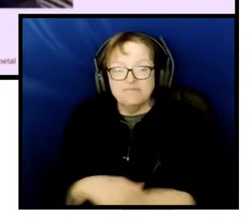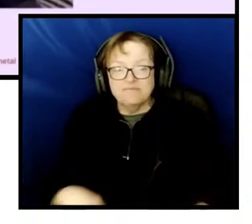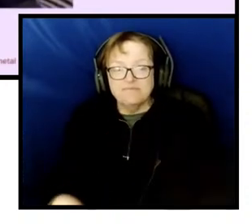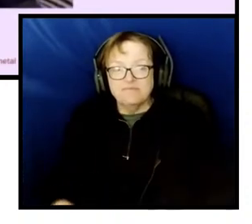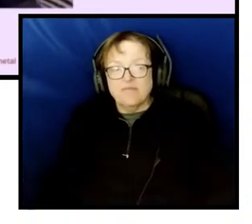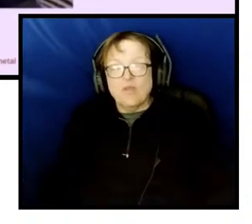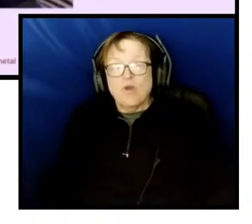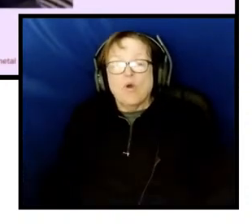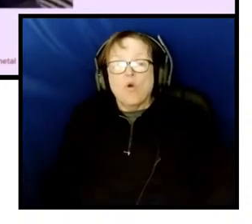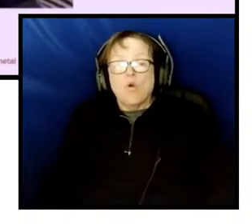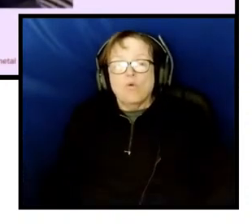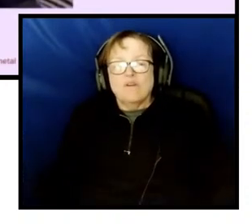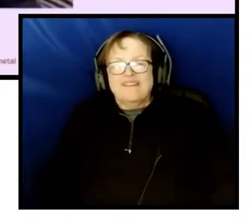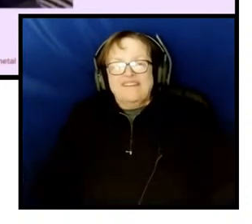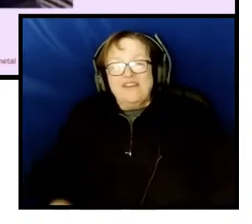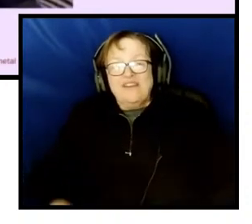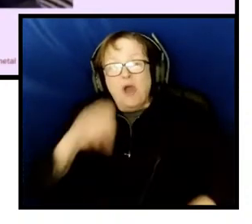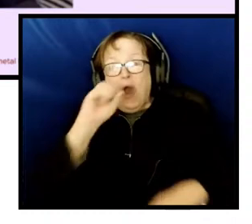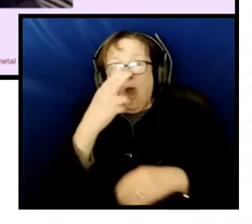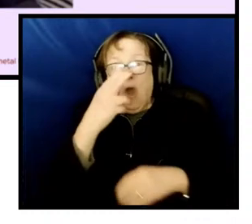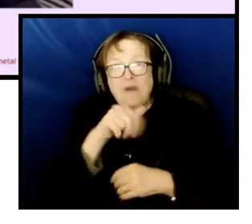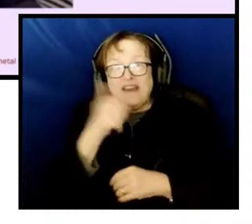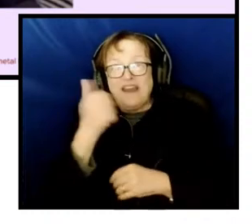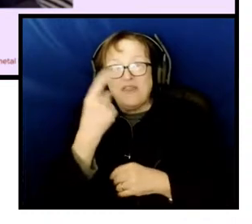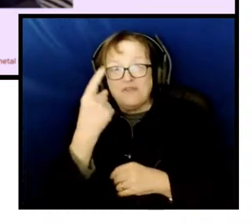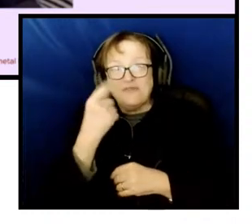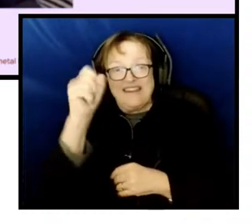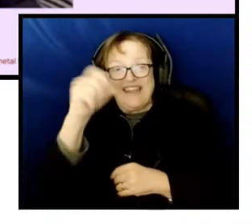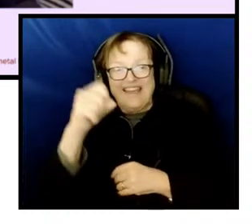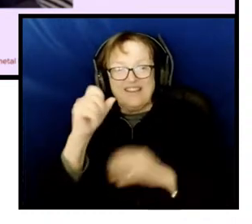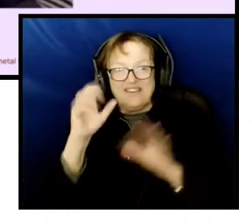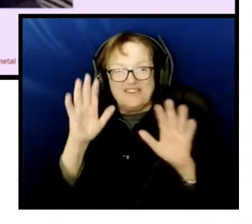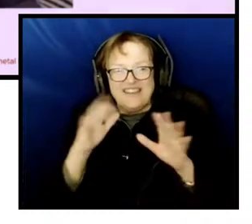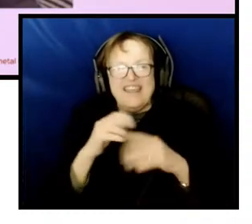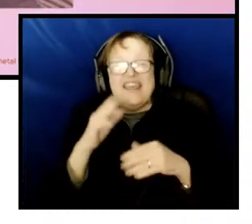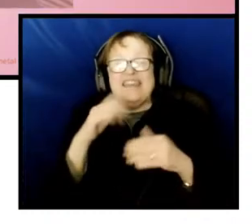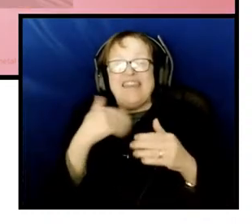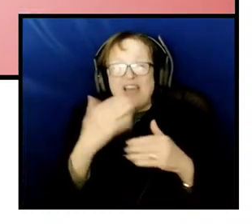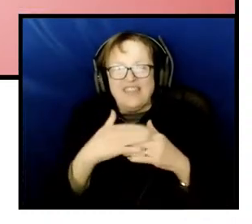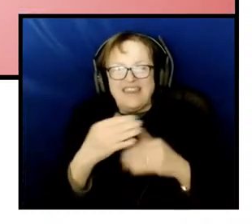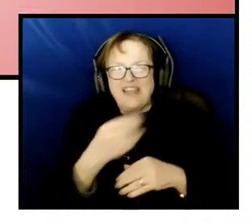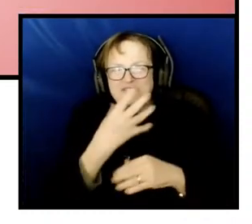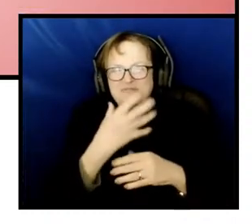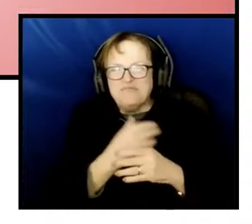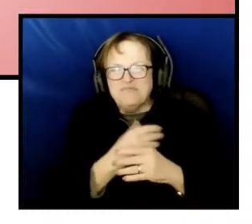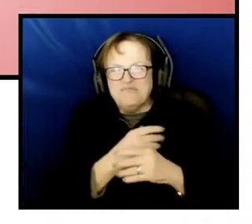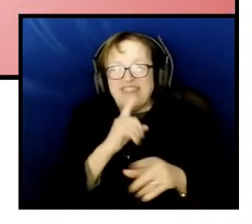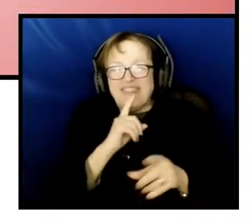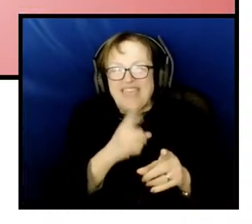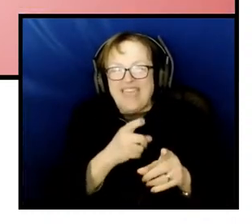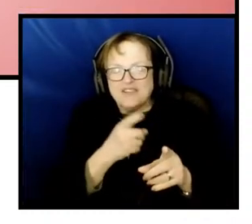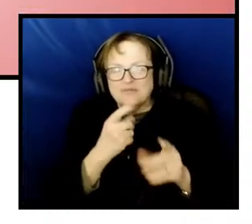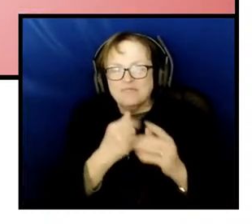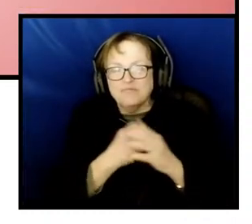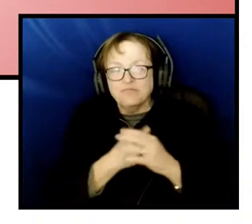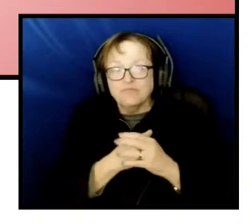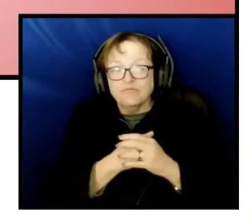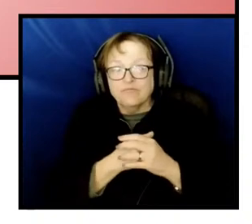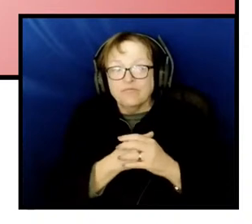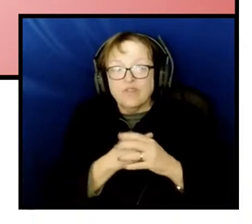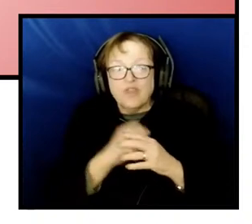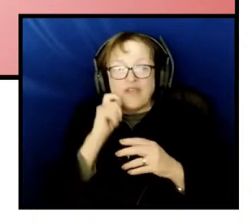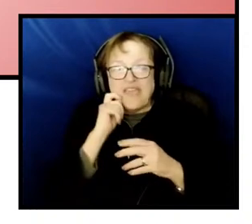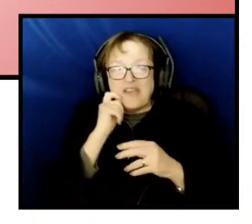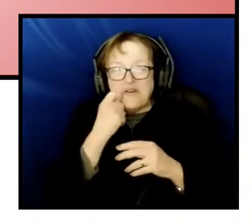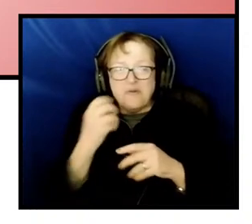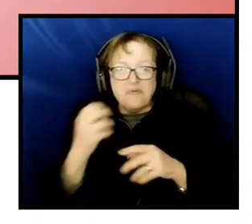Oh, yes, that's another one. Great. That's another thing you'll see. And let's go to the next slide, which will be the actual last slide. Okay, cute. We're